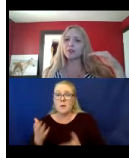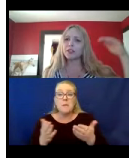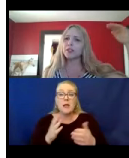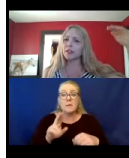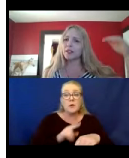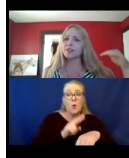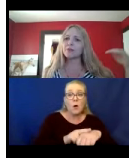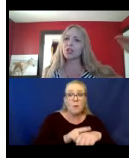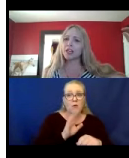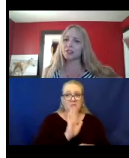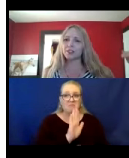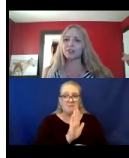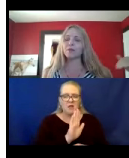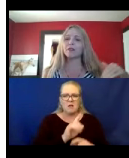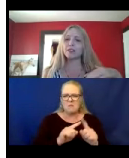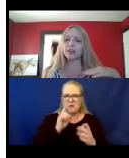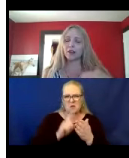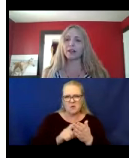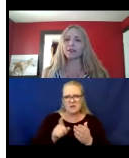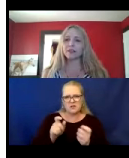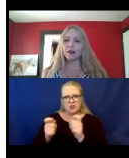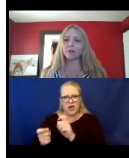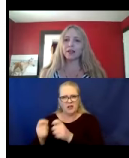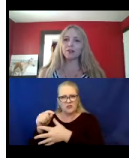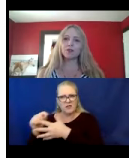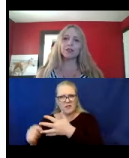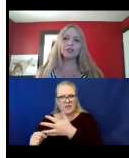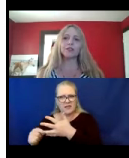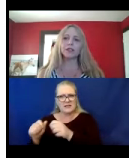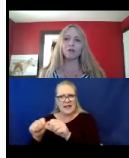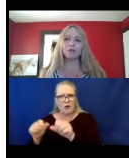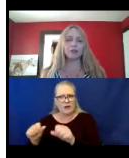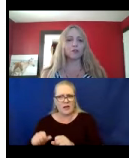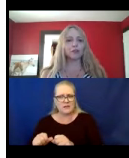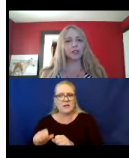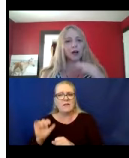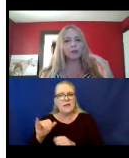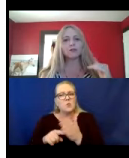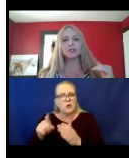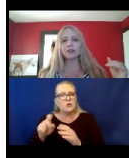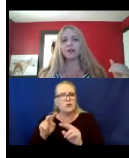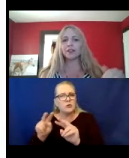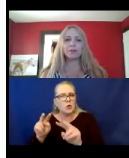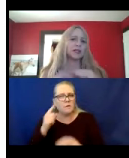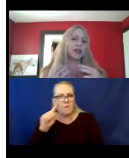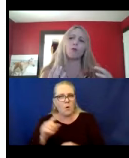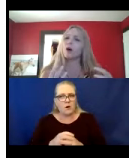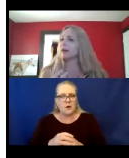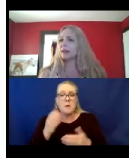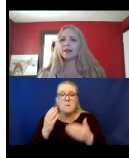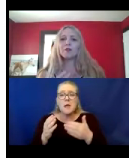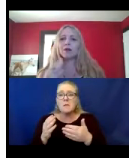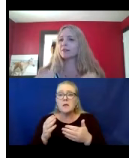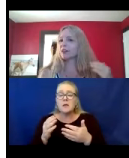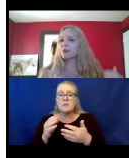way, but you see some changes in some of these areas. And those are things to look out for. So if there's a couple of different areas, maybe not